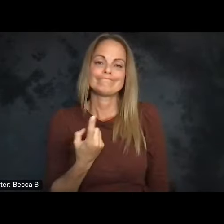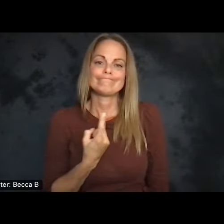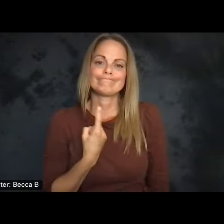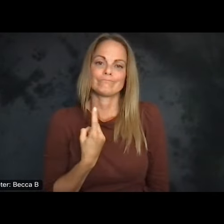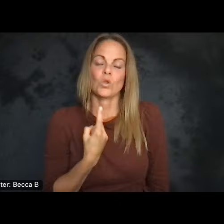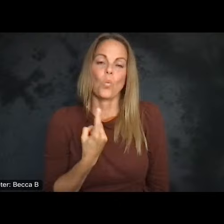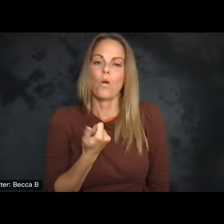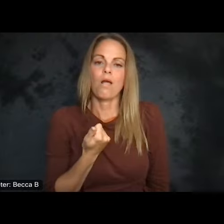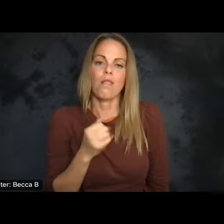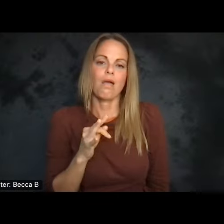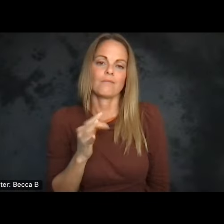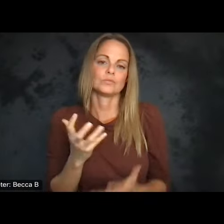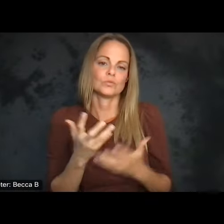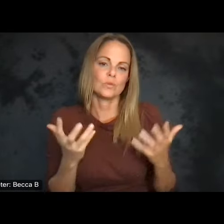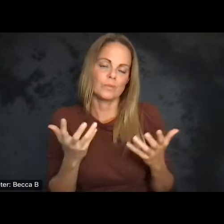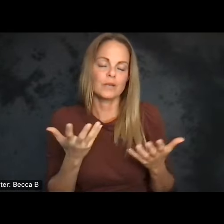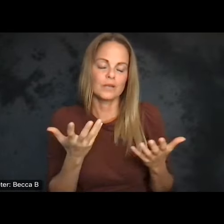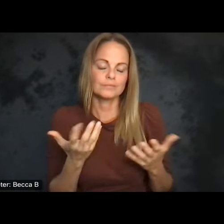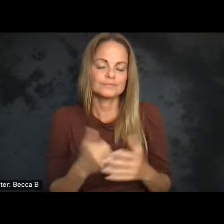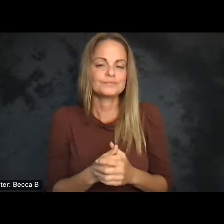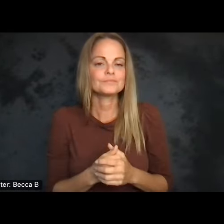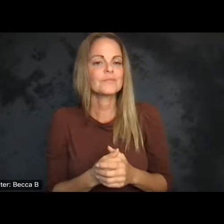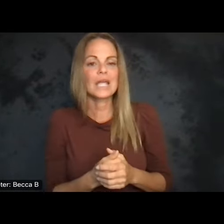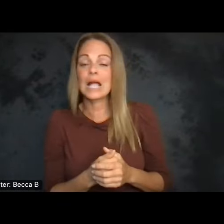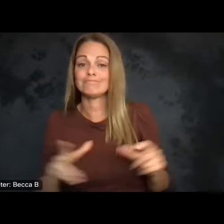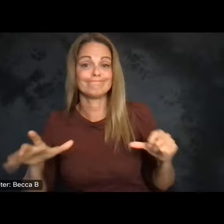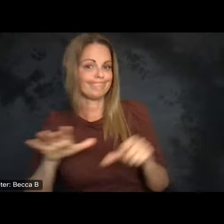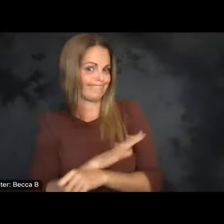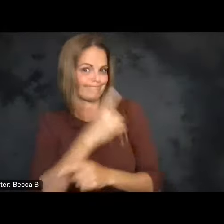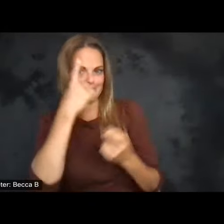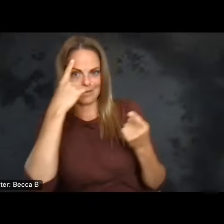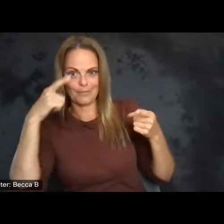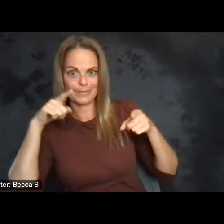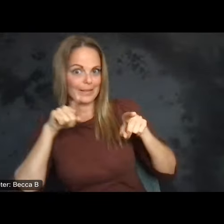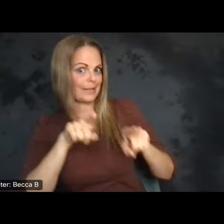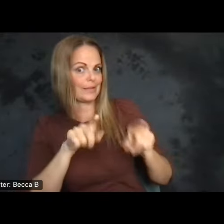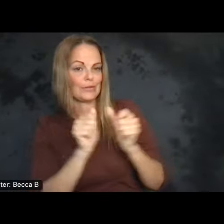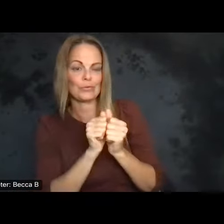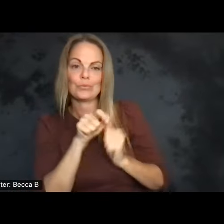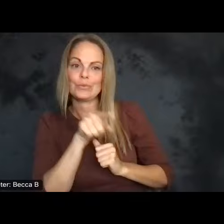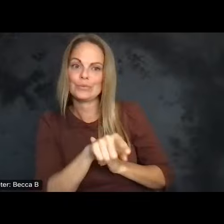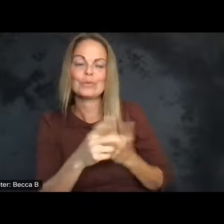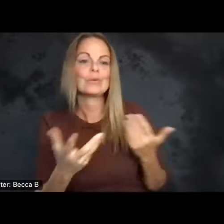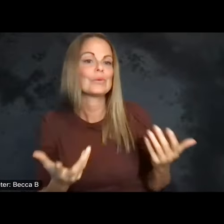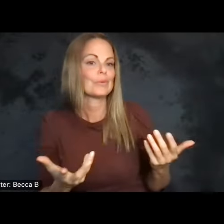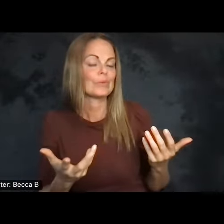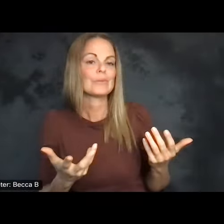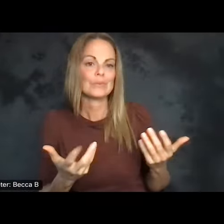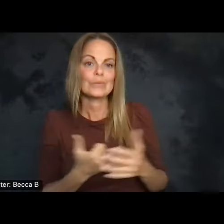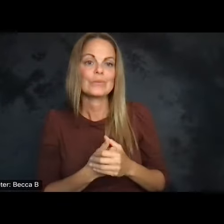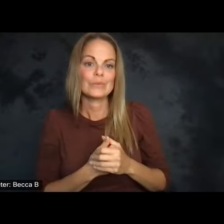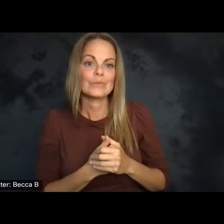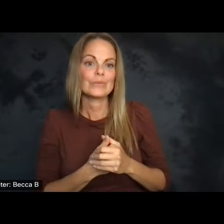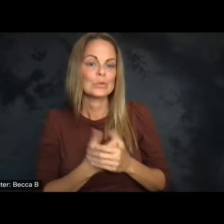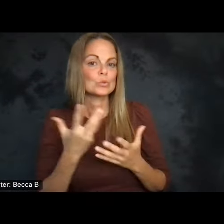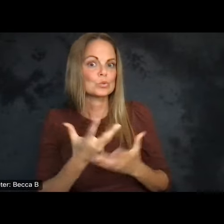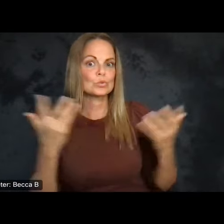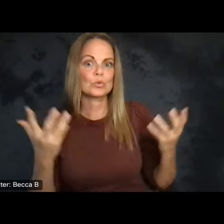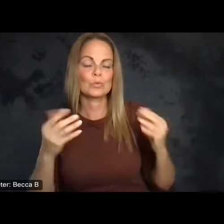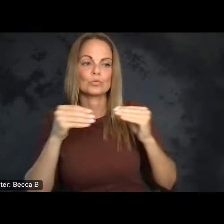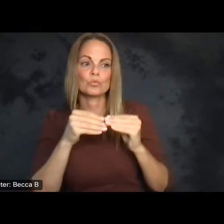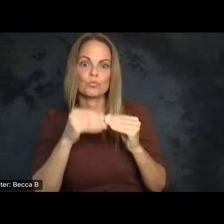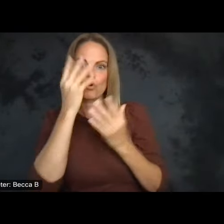so many, so. And I'm in total agreement with you on that. So there's so much more information we need